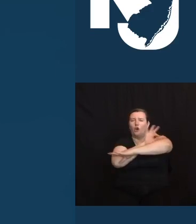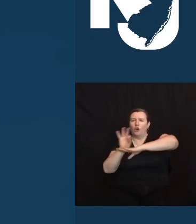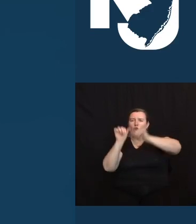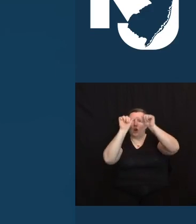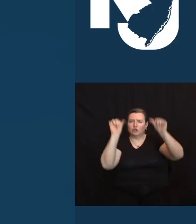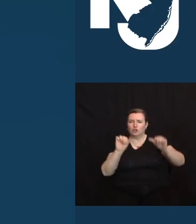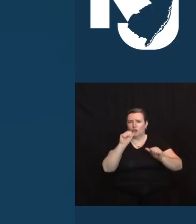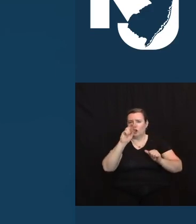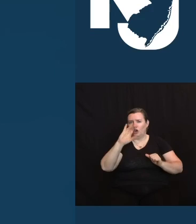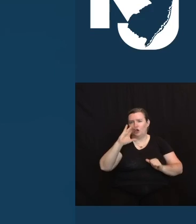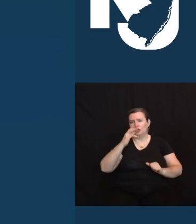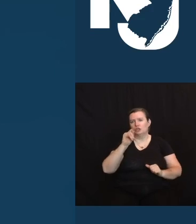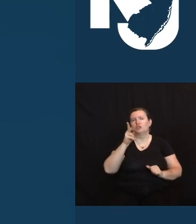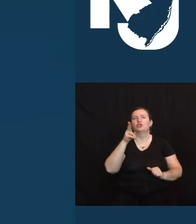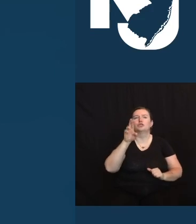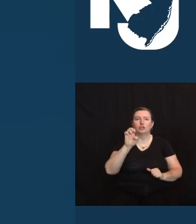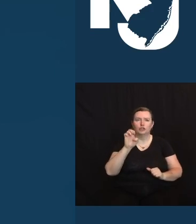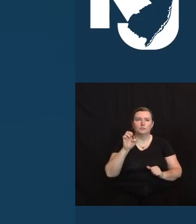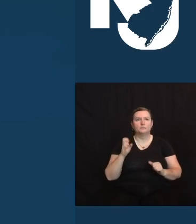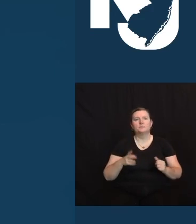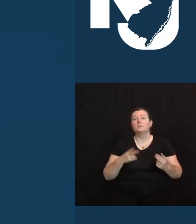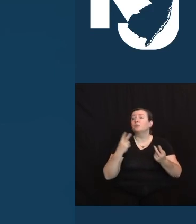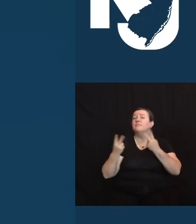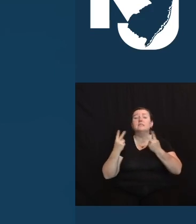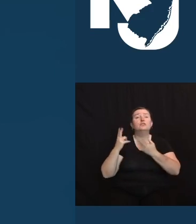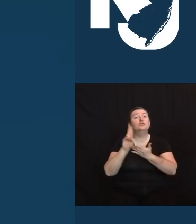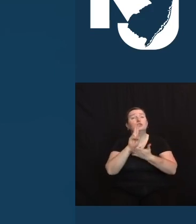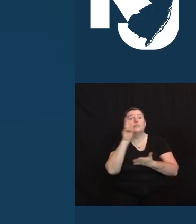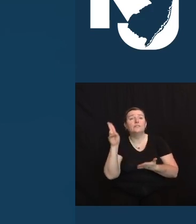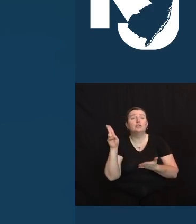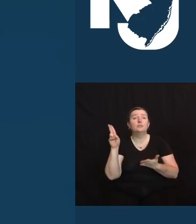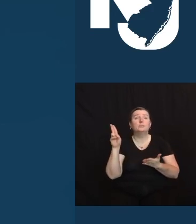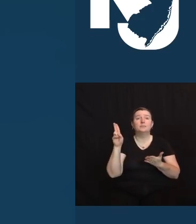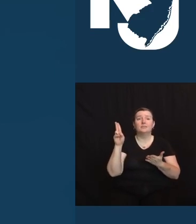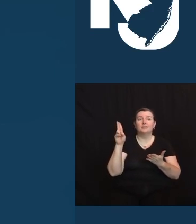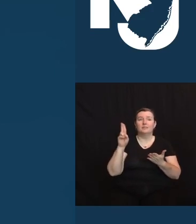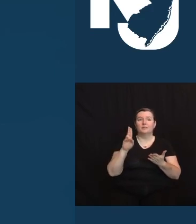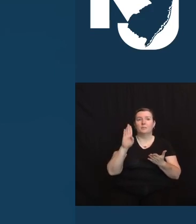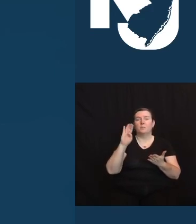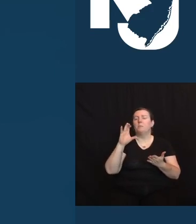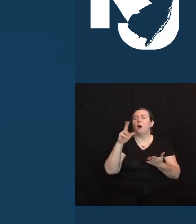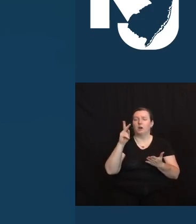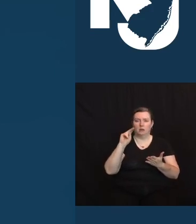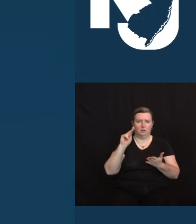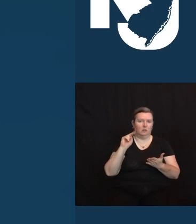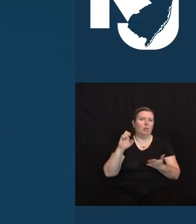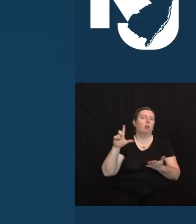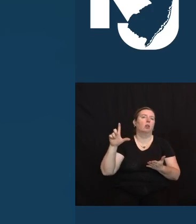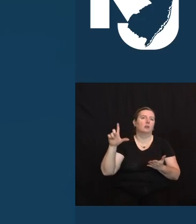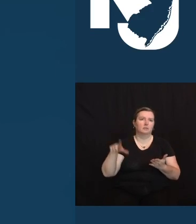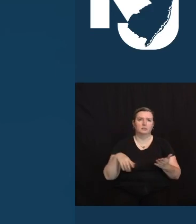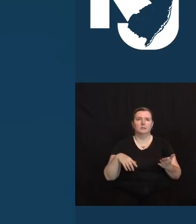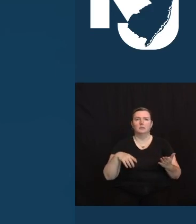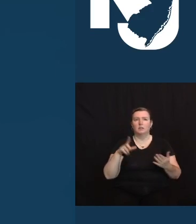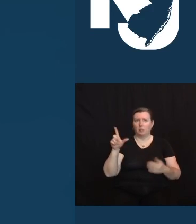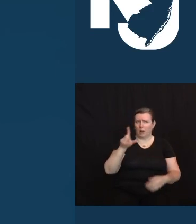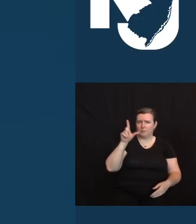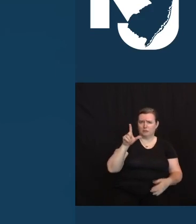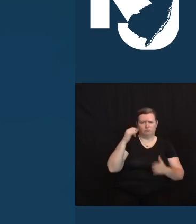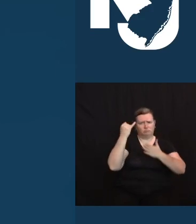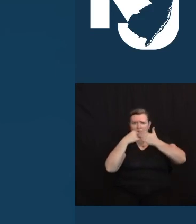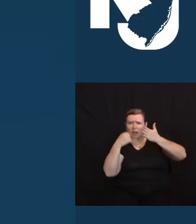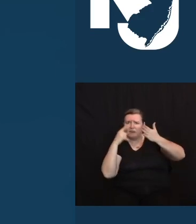Bucknell University, Carlton was the person who designed the Bertrand Library cupola. After Carlton and his